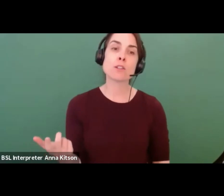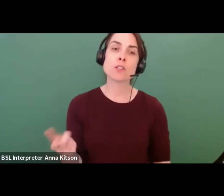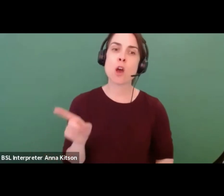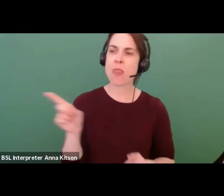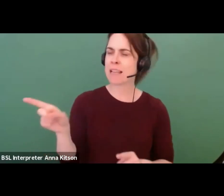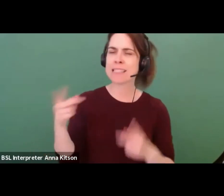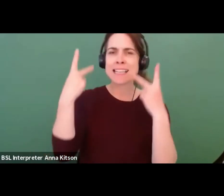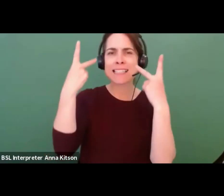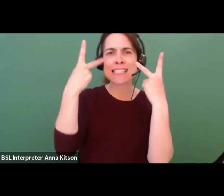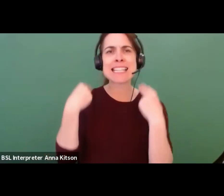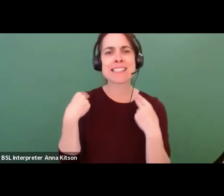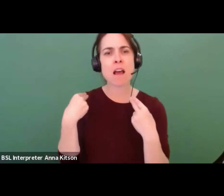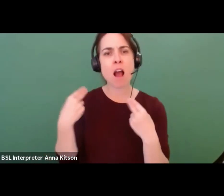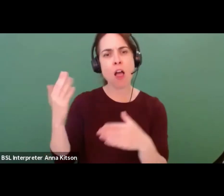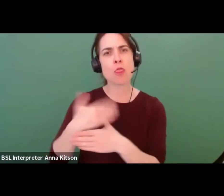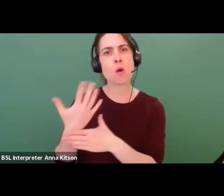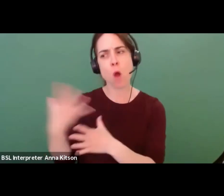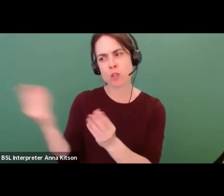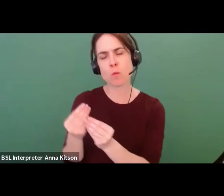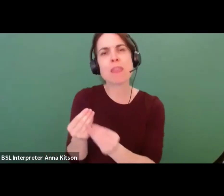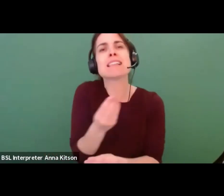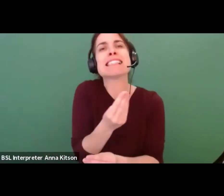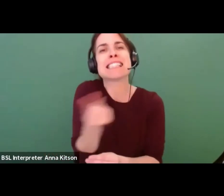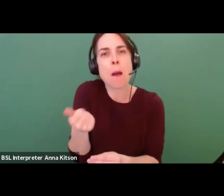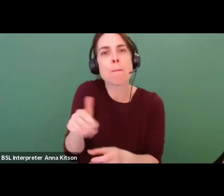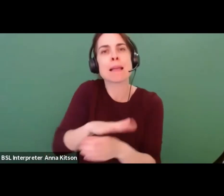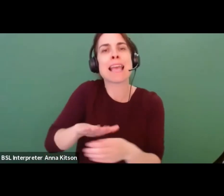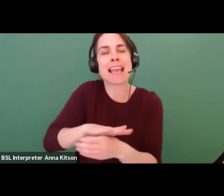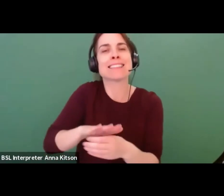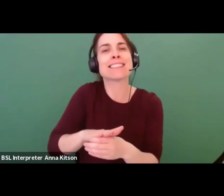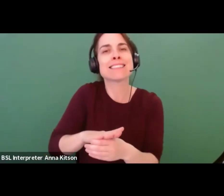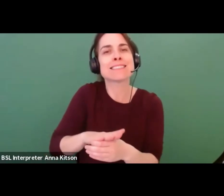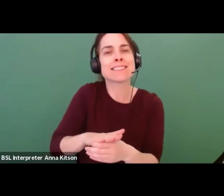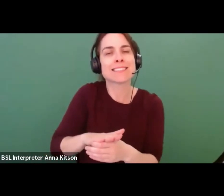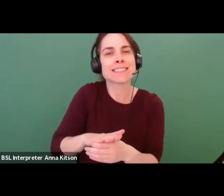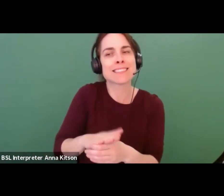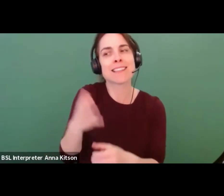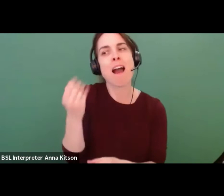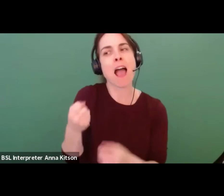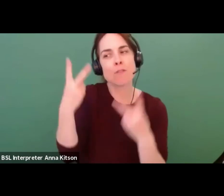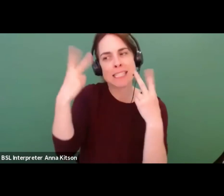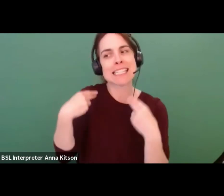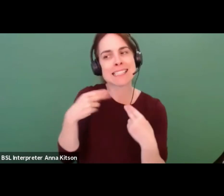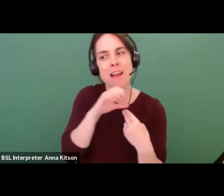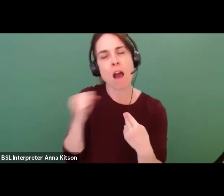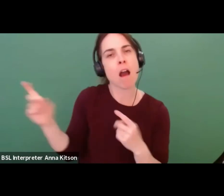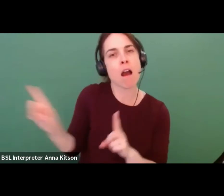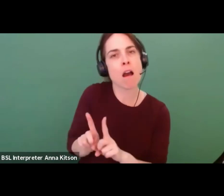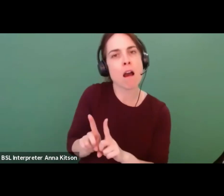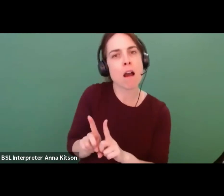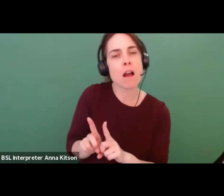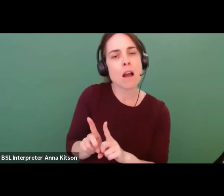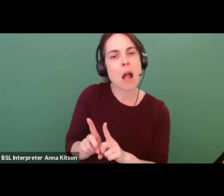worked with me on some of them. But it's a tool more than anything.